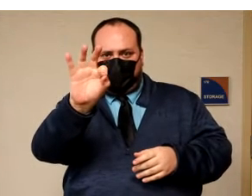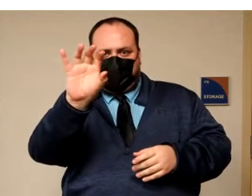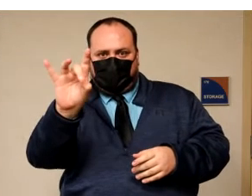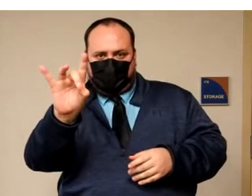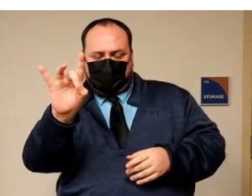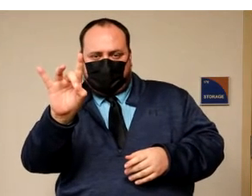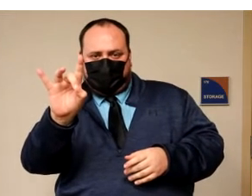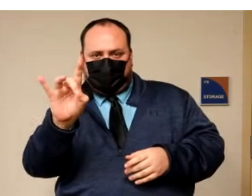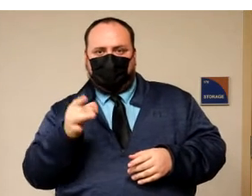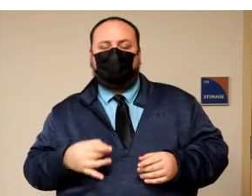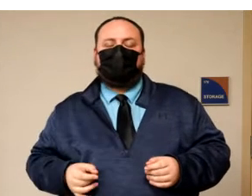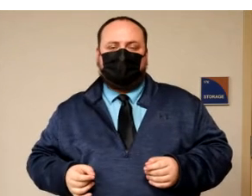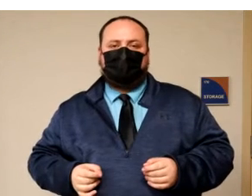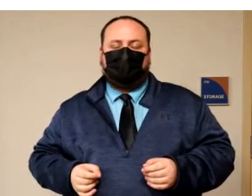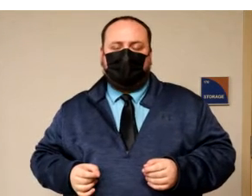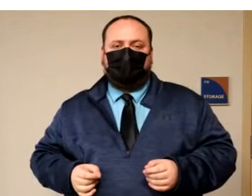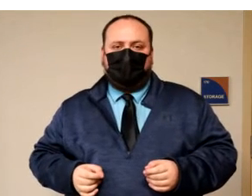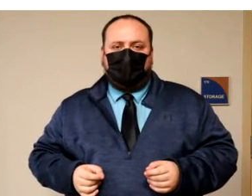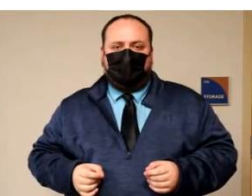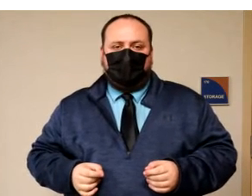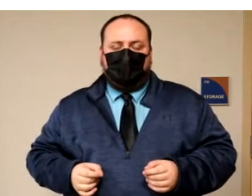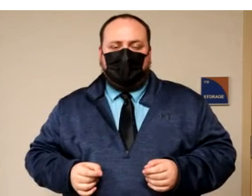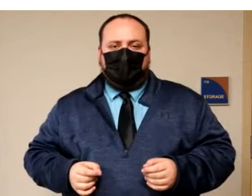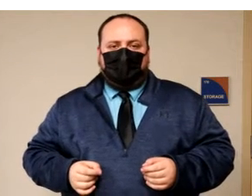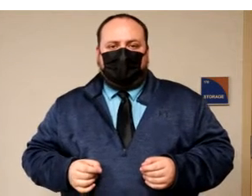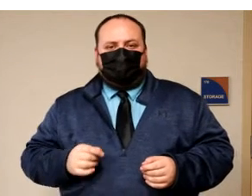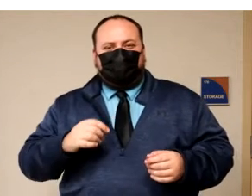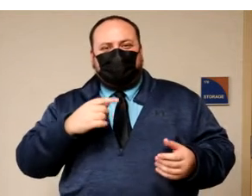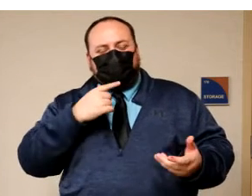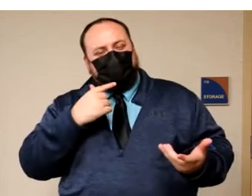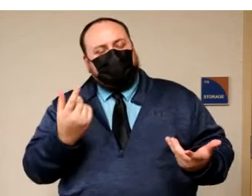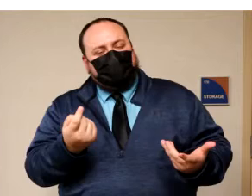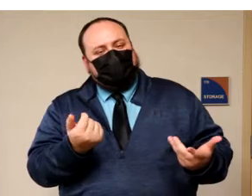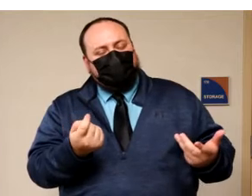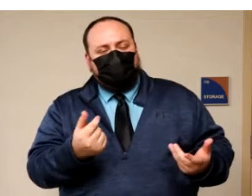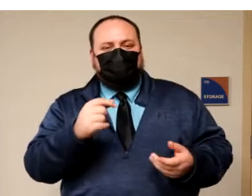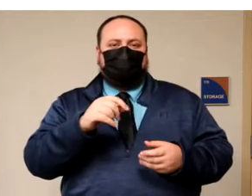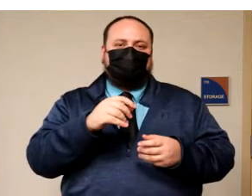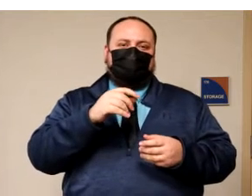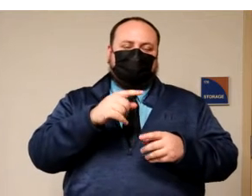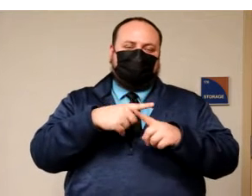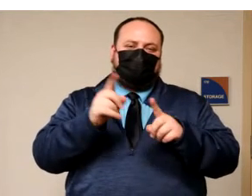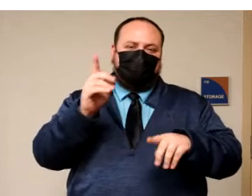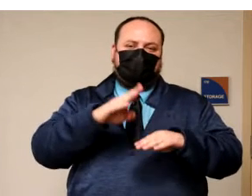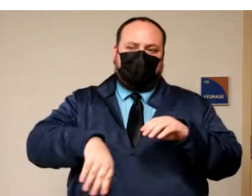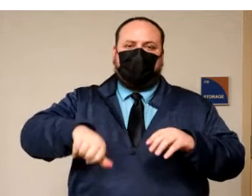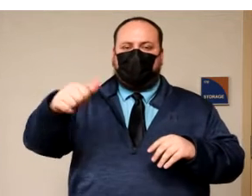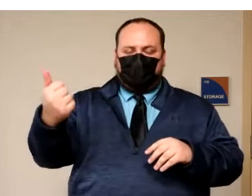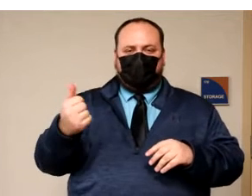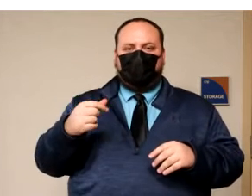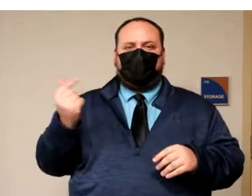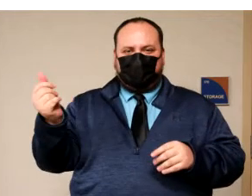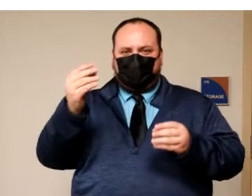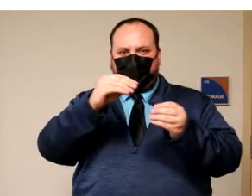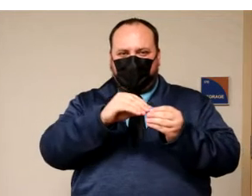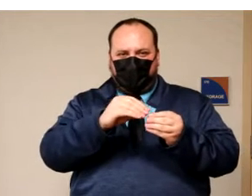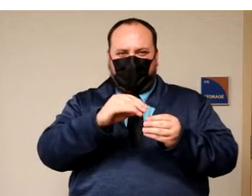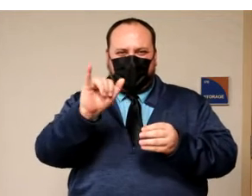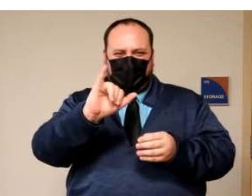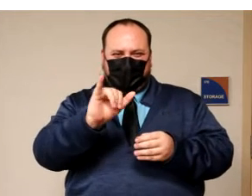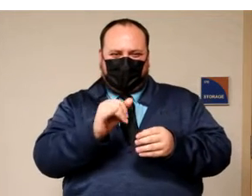really kind of a little bit different from what we've seen in the other ones in that it's more of a long, thin one